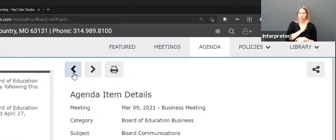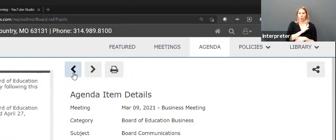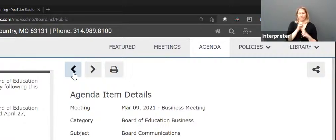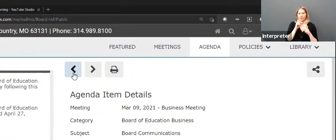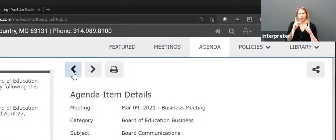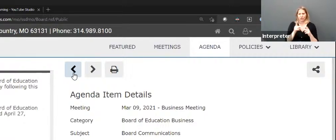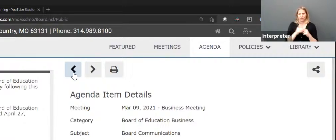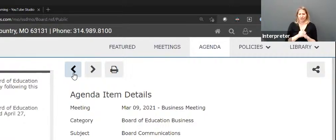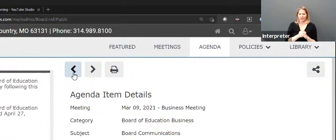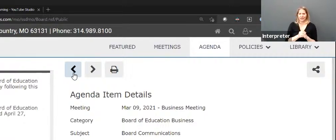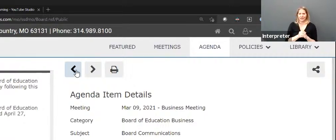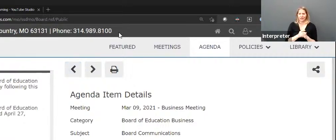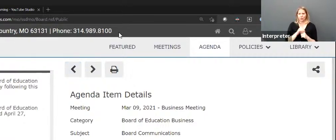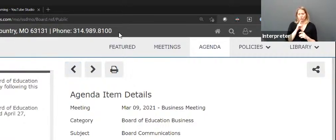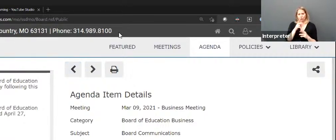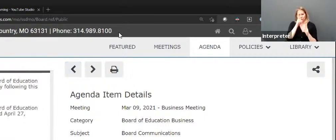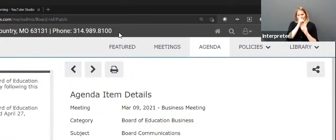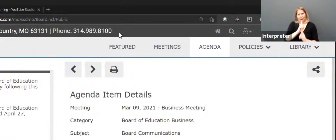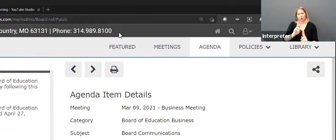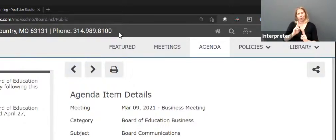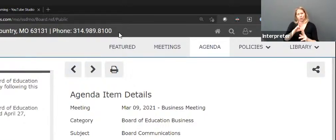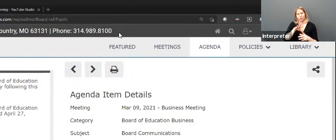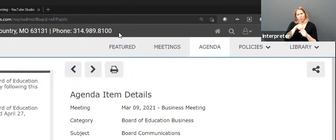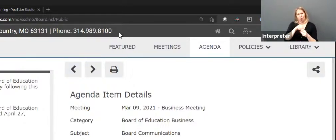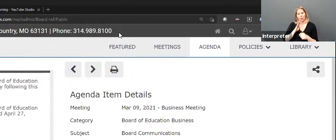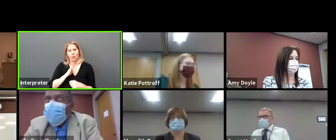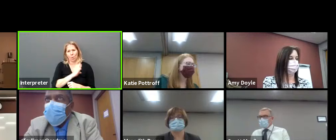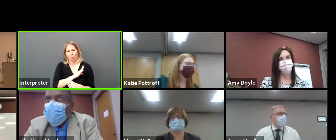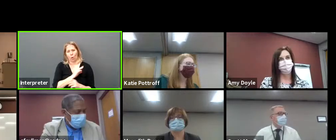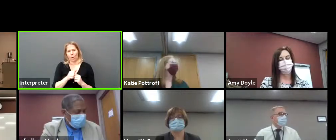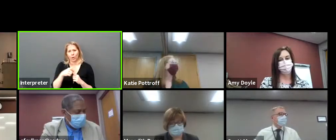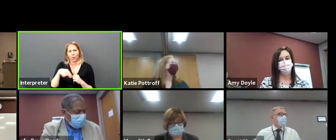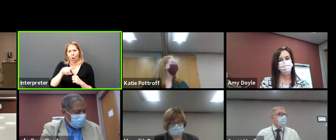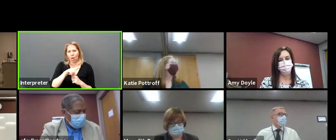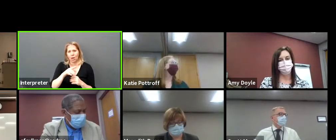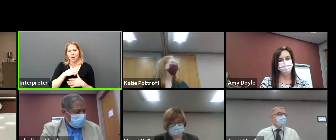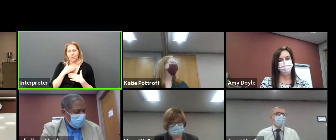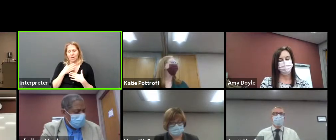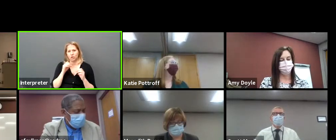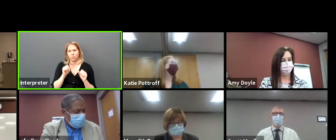Education. It was a true honor to serve on the board with you and a